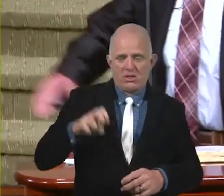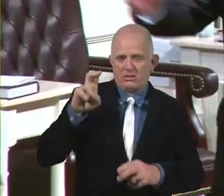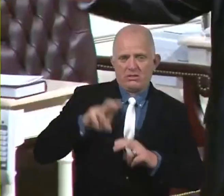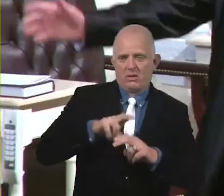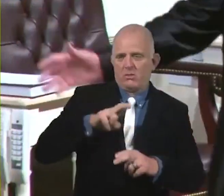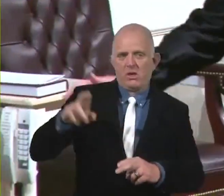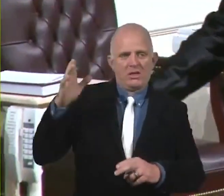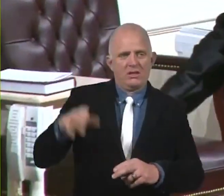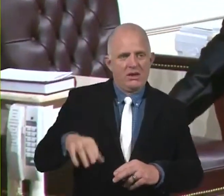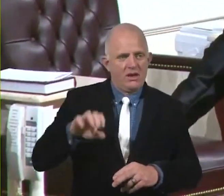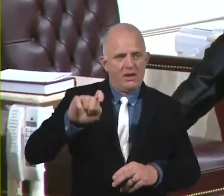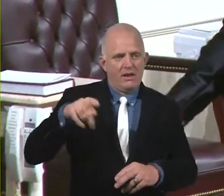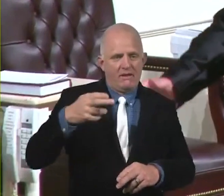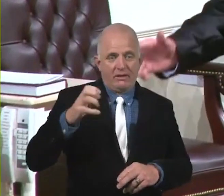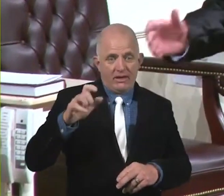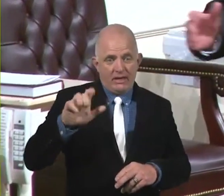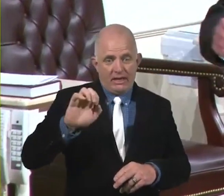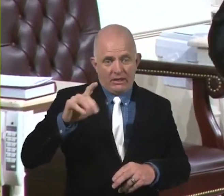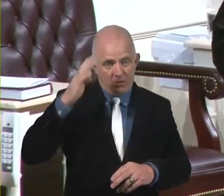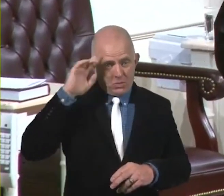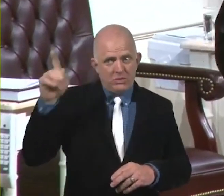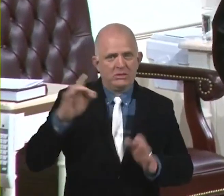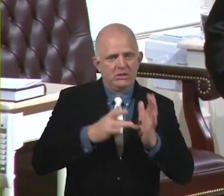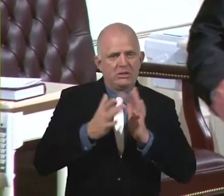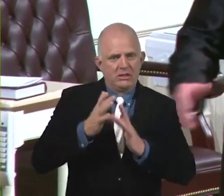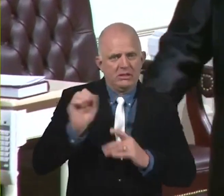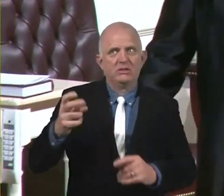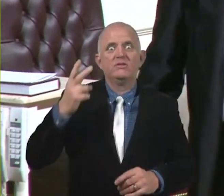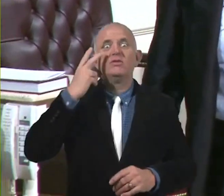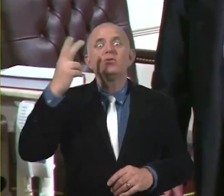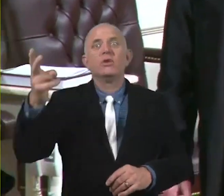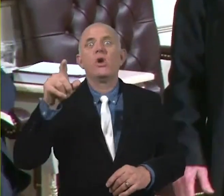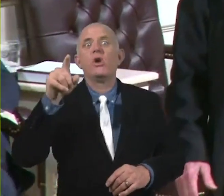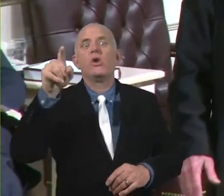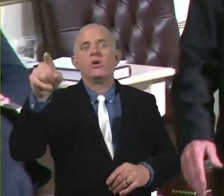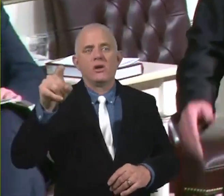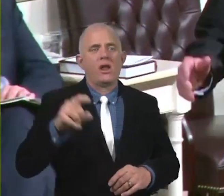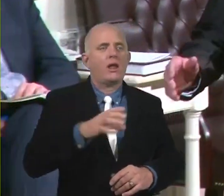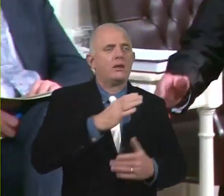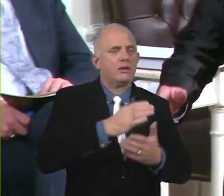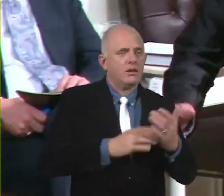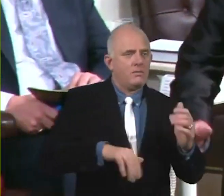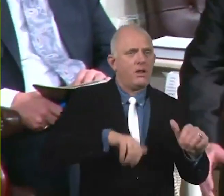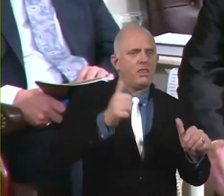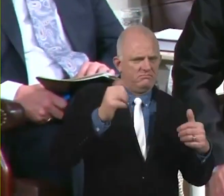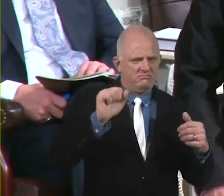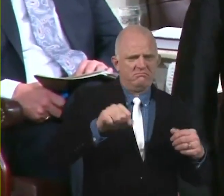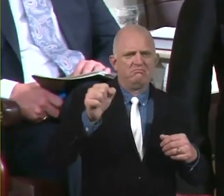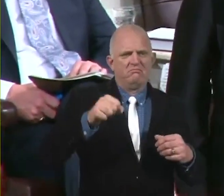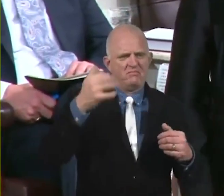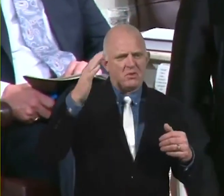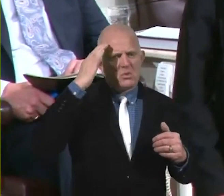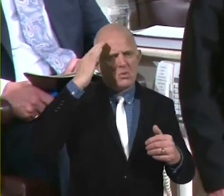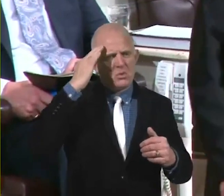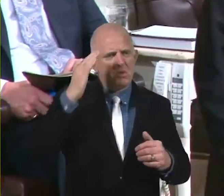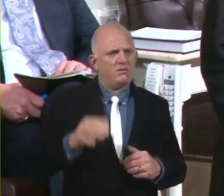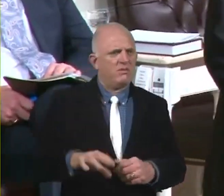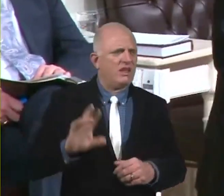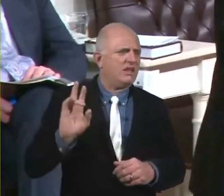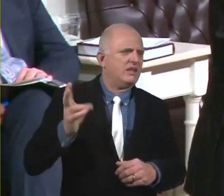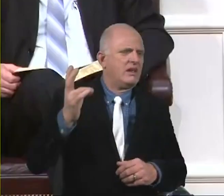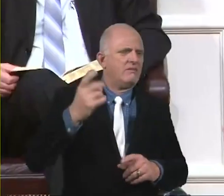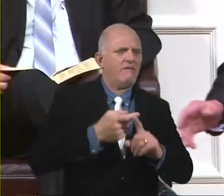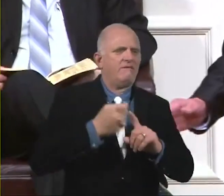him? Yeah, he said, I see him coming in clouds of burnished gold. You say, did somebody else know him? Oh, yeah, the seventh from Adam and